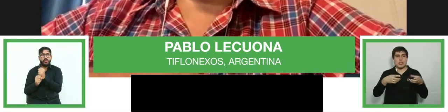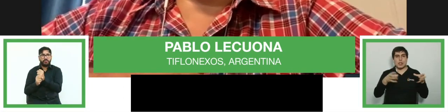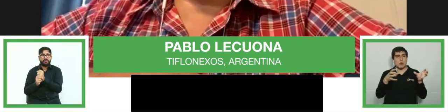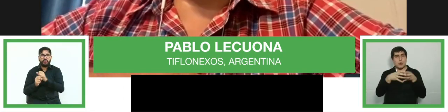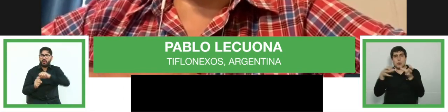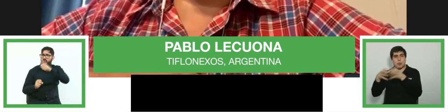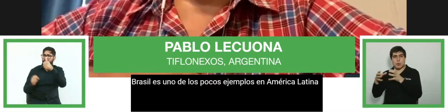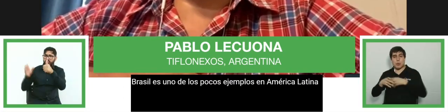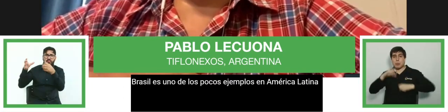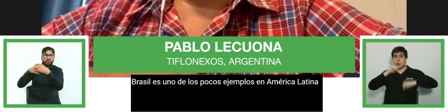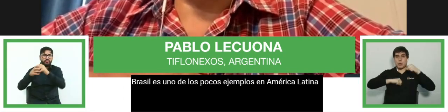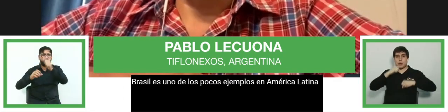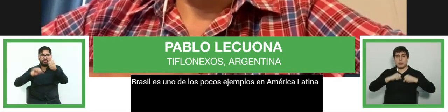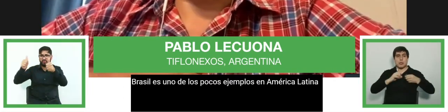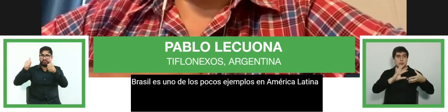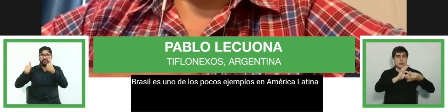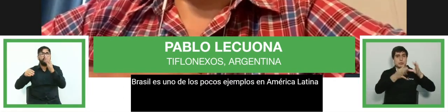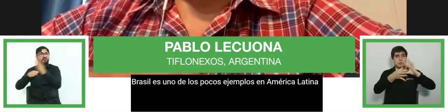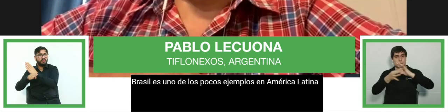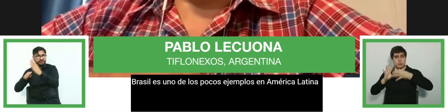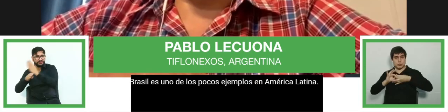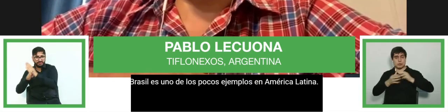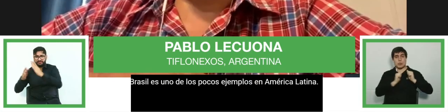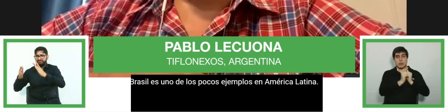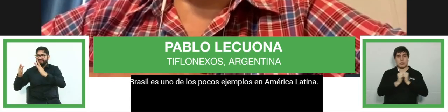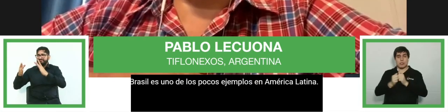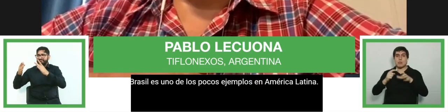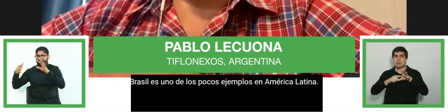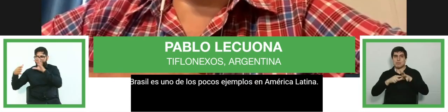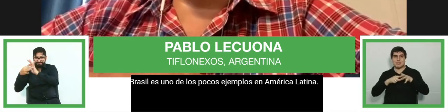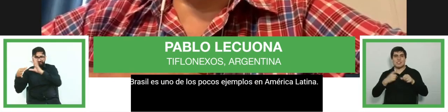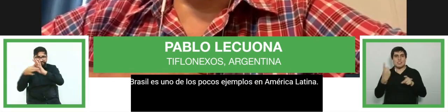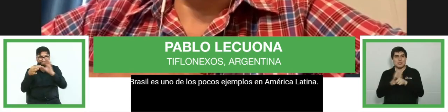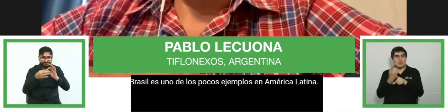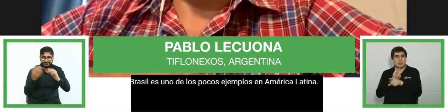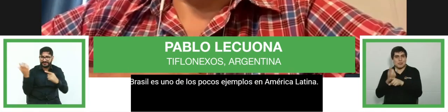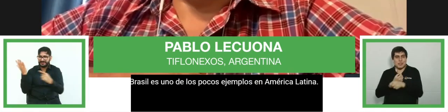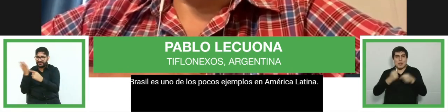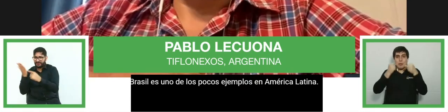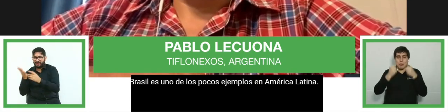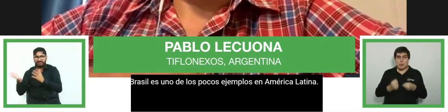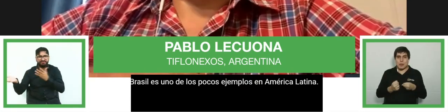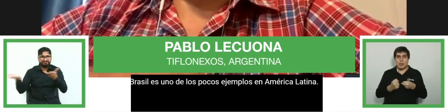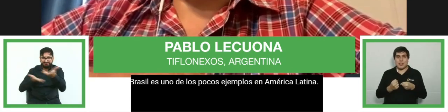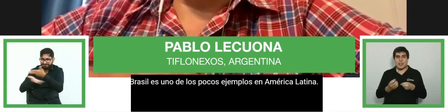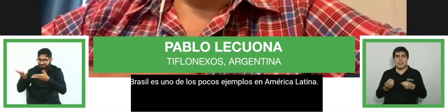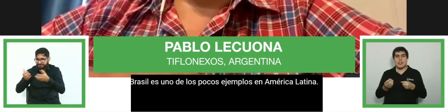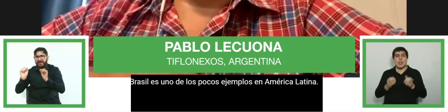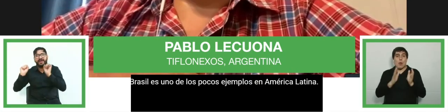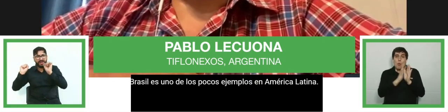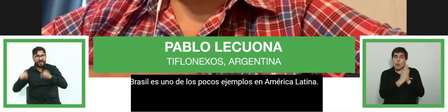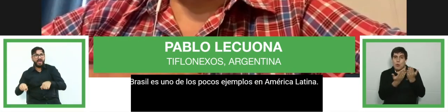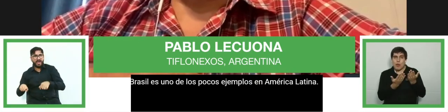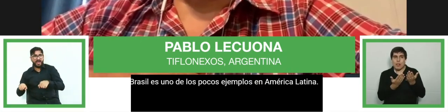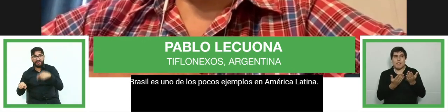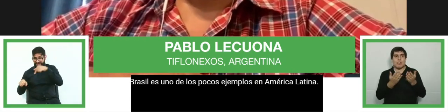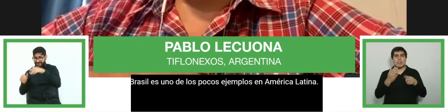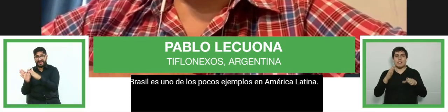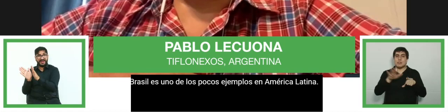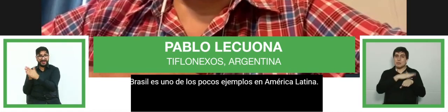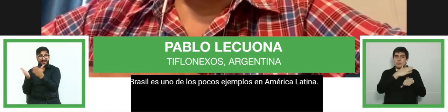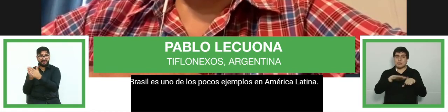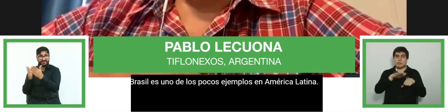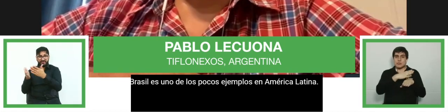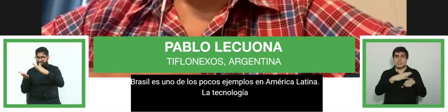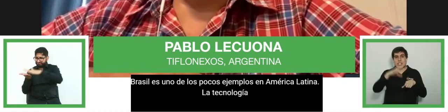with, because technology helped us to do this, to do a book in Argentina and be